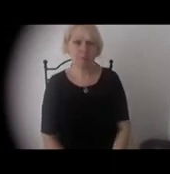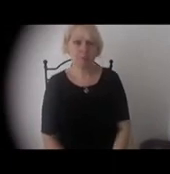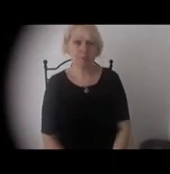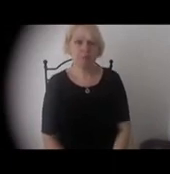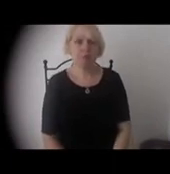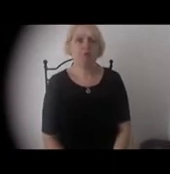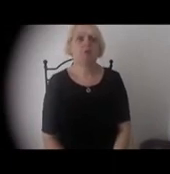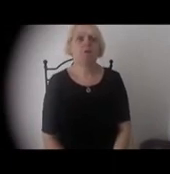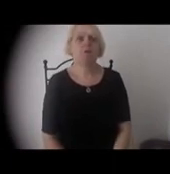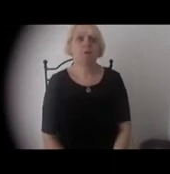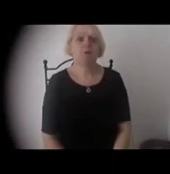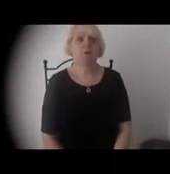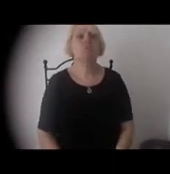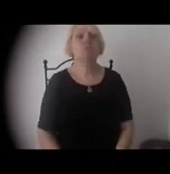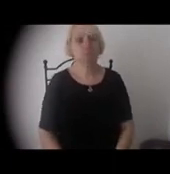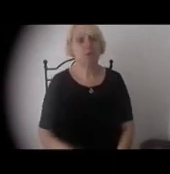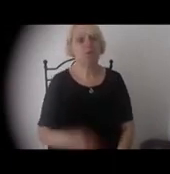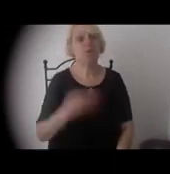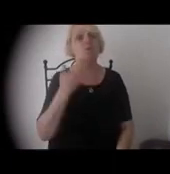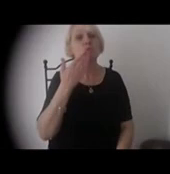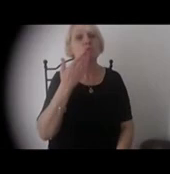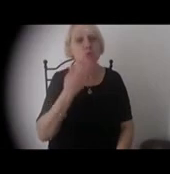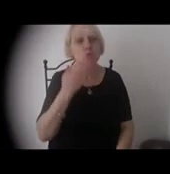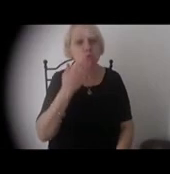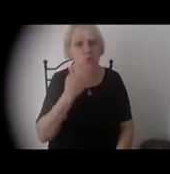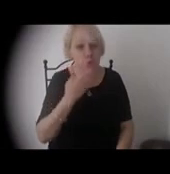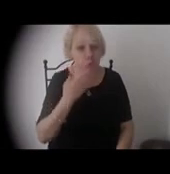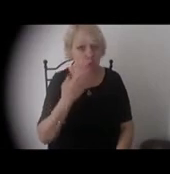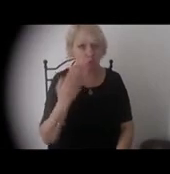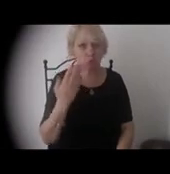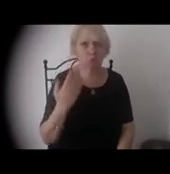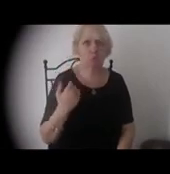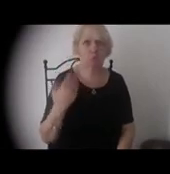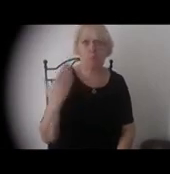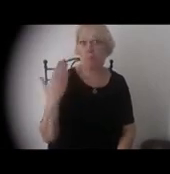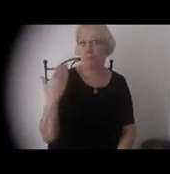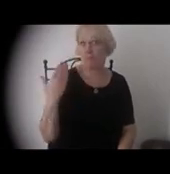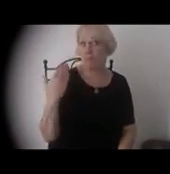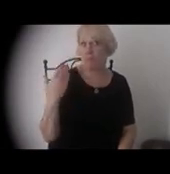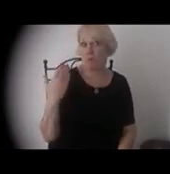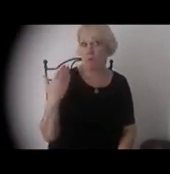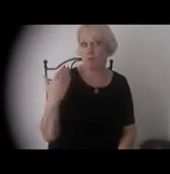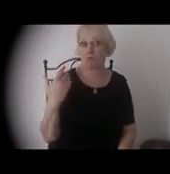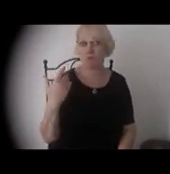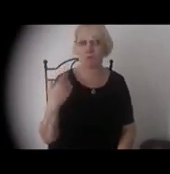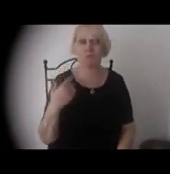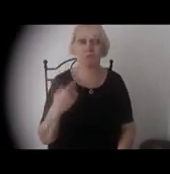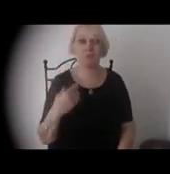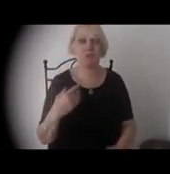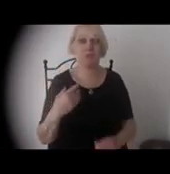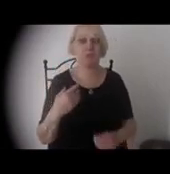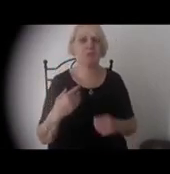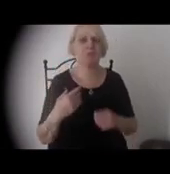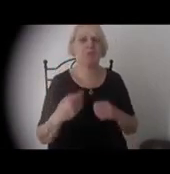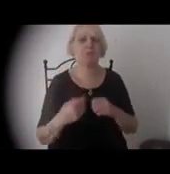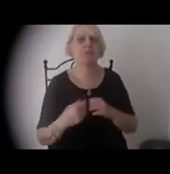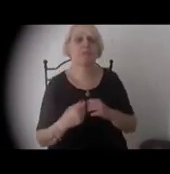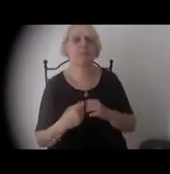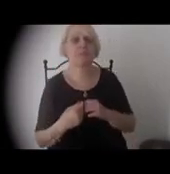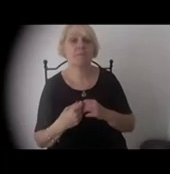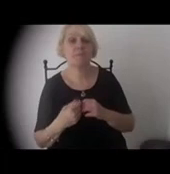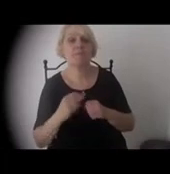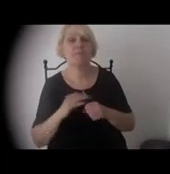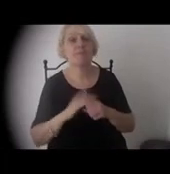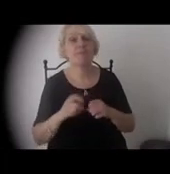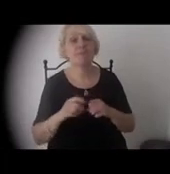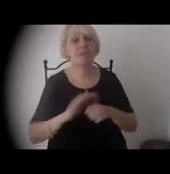basically, schools in the summer term got quite used to, or developed their processes for working with young people when they